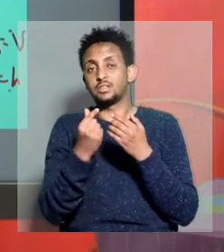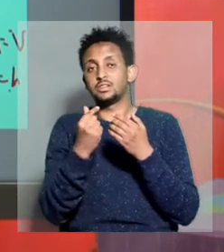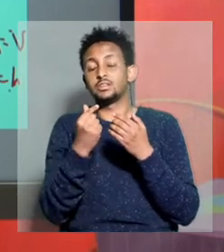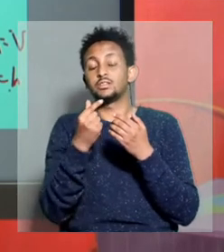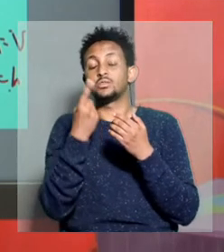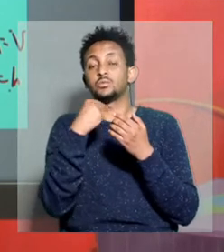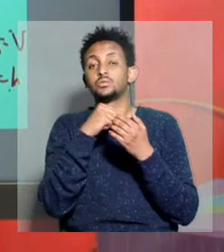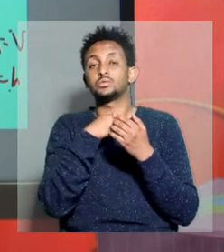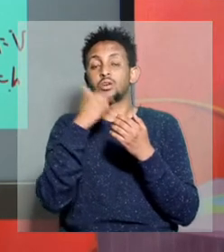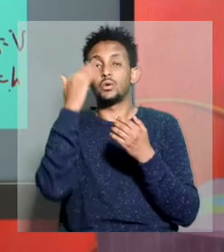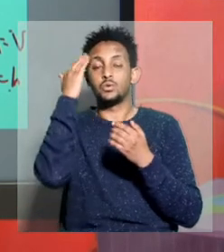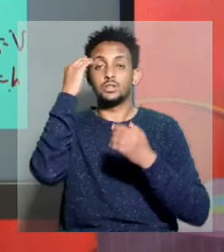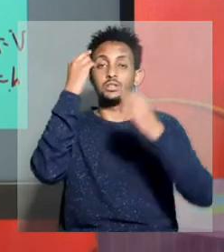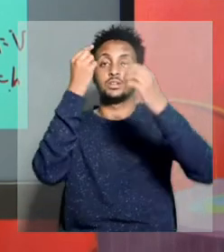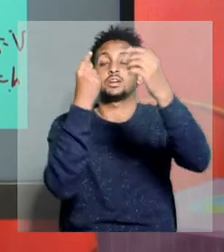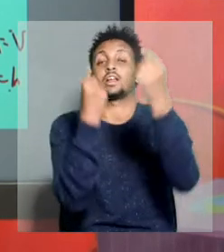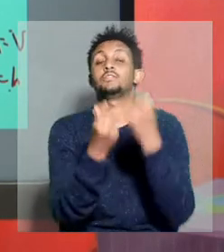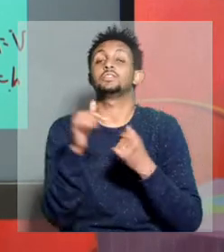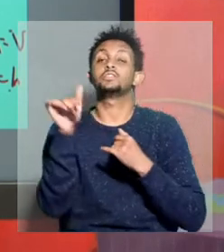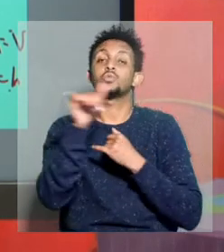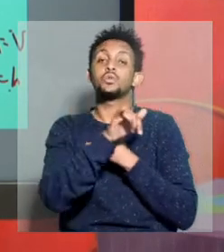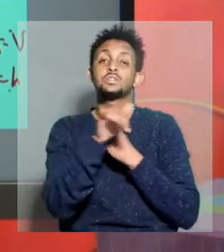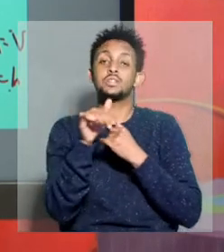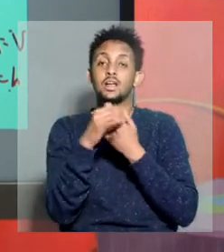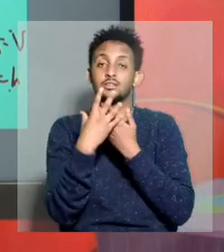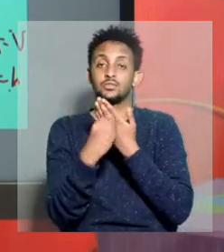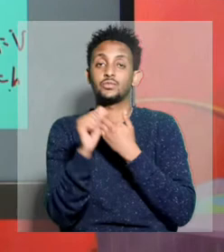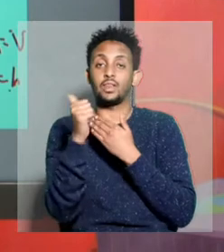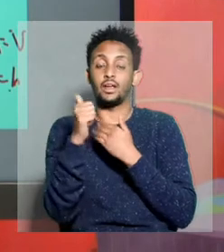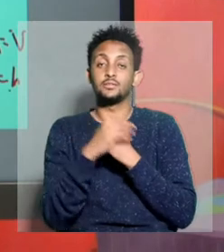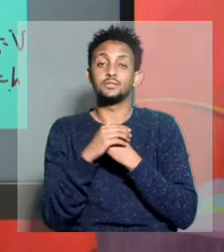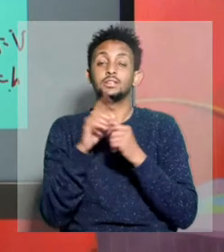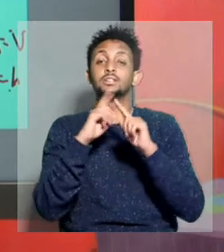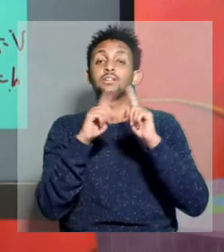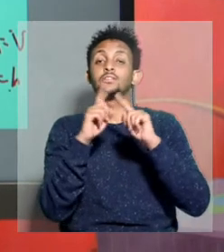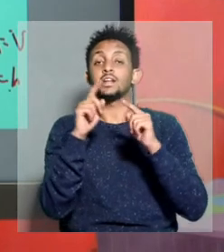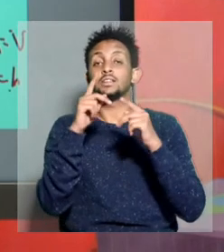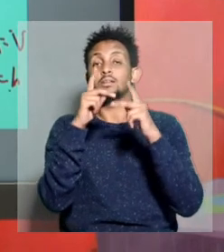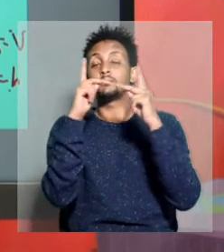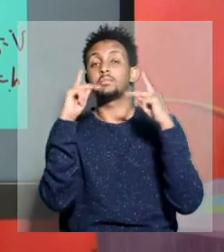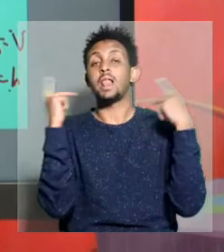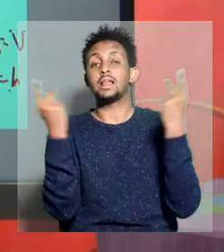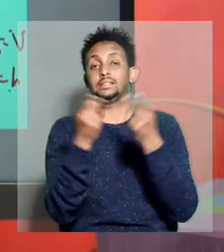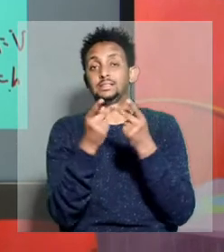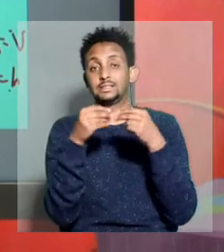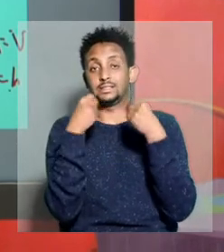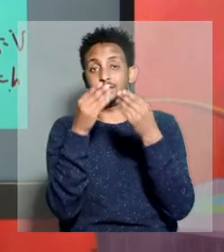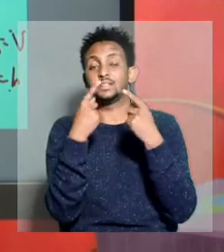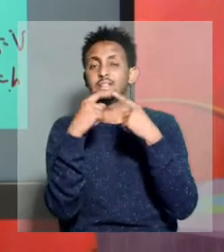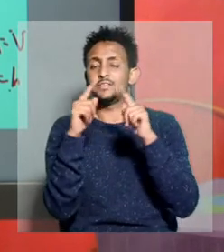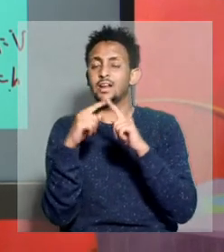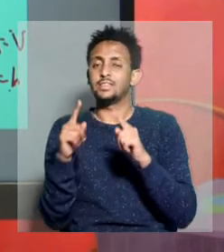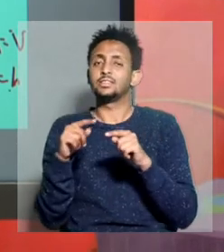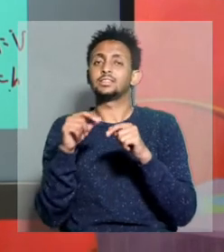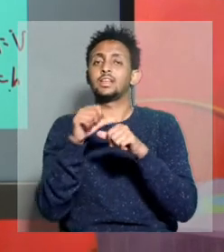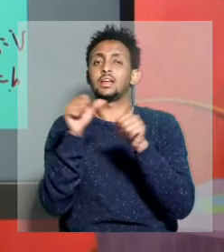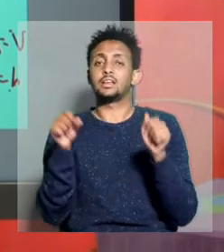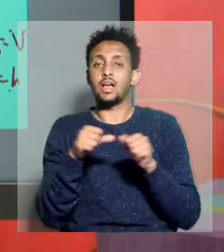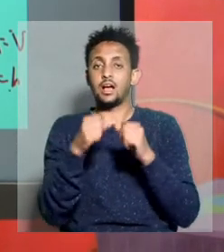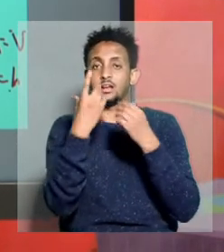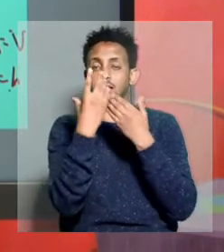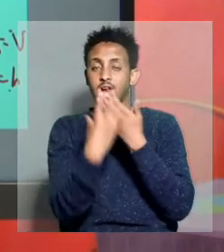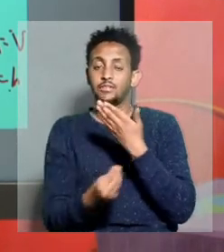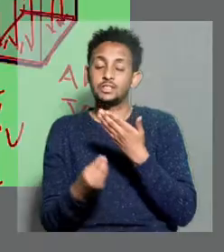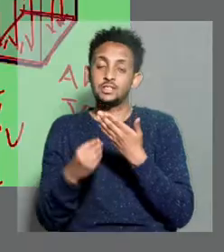far as we are on Earth, the gravity remains constant. But if you change different planets or something, different areas where gravity might